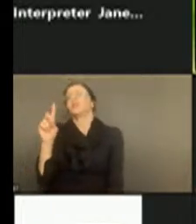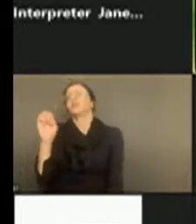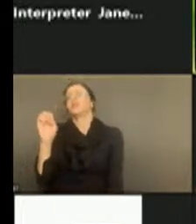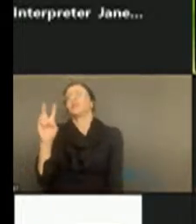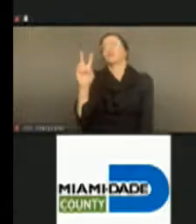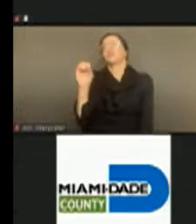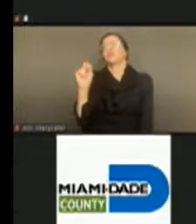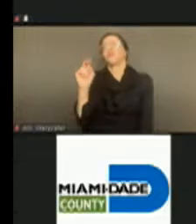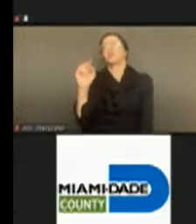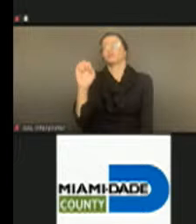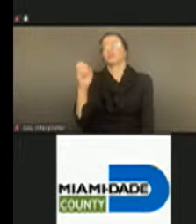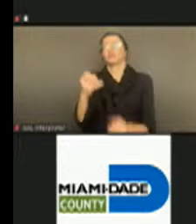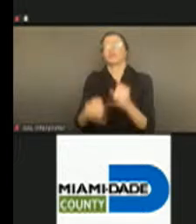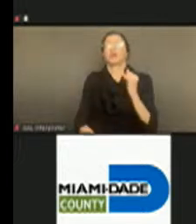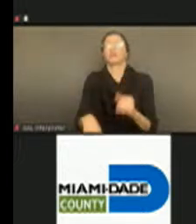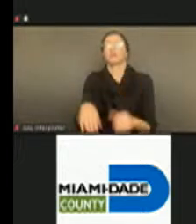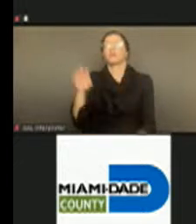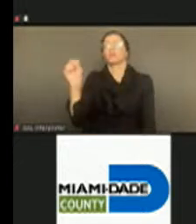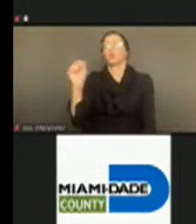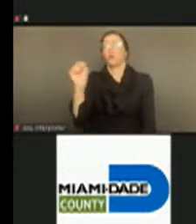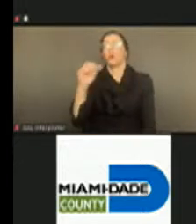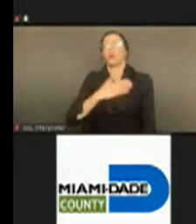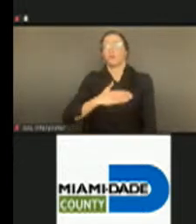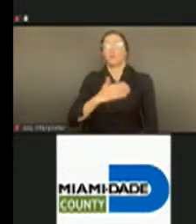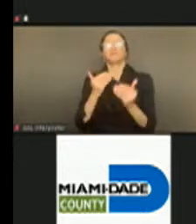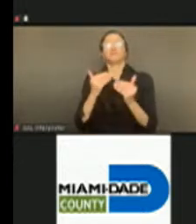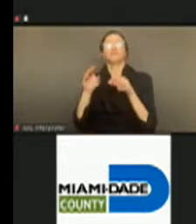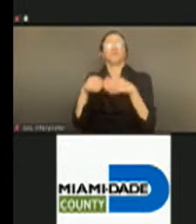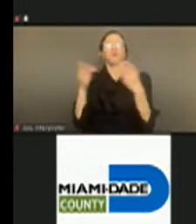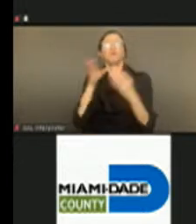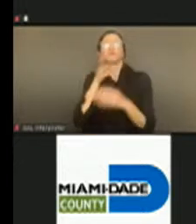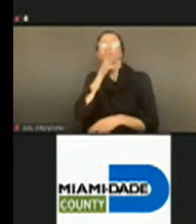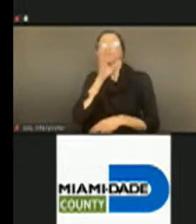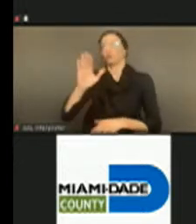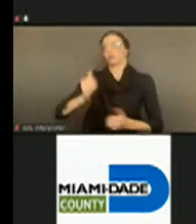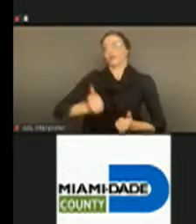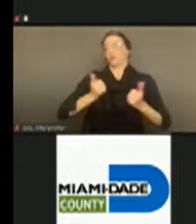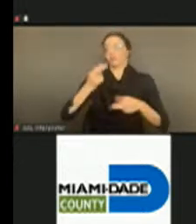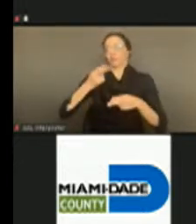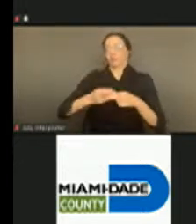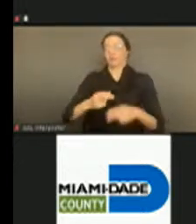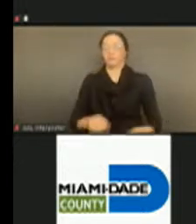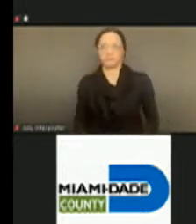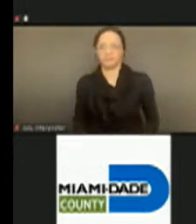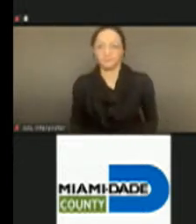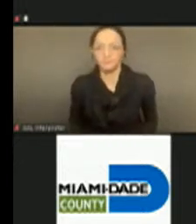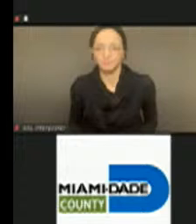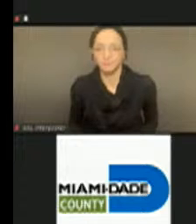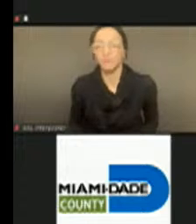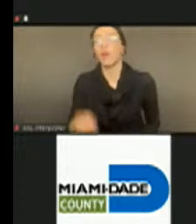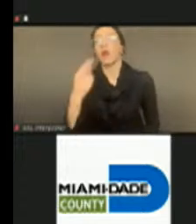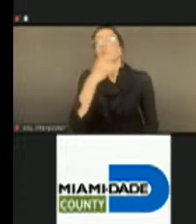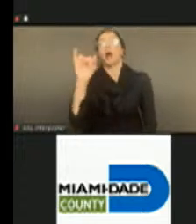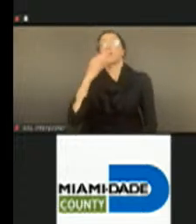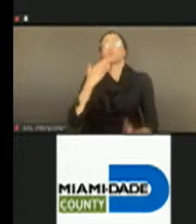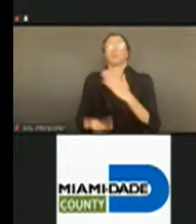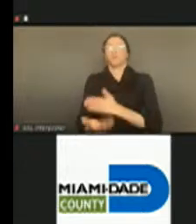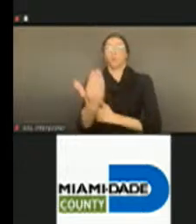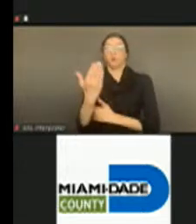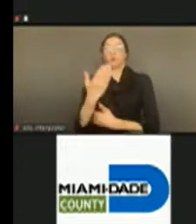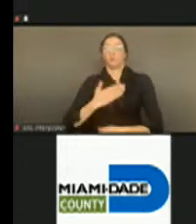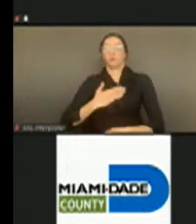mic and state your name and address for the record. Hi, good morning. My name is Sharoni Delvante,